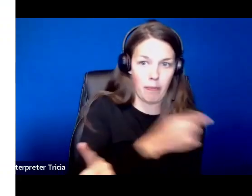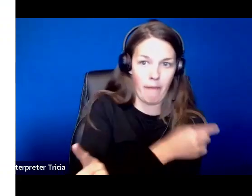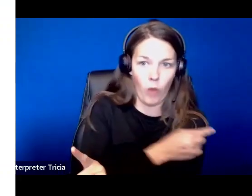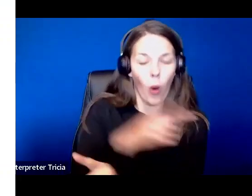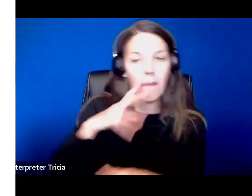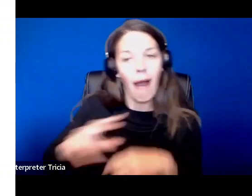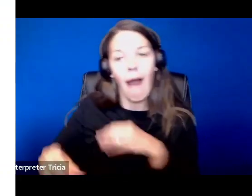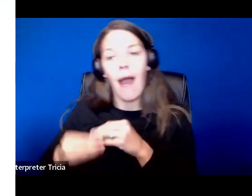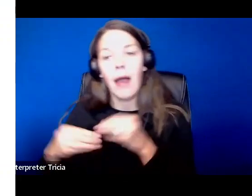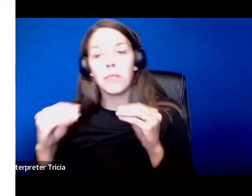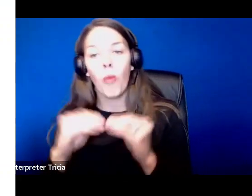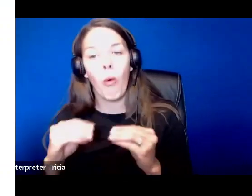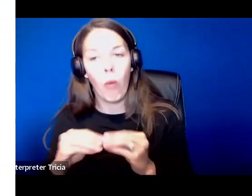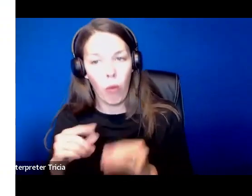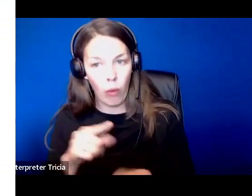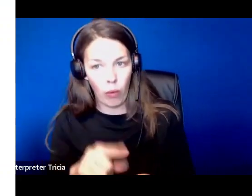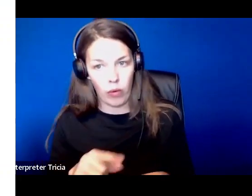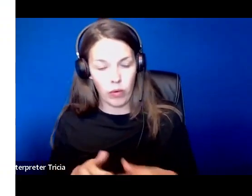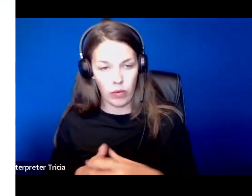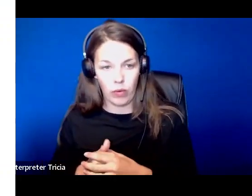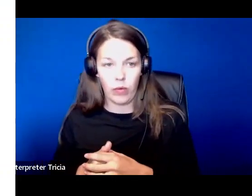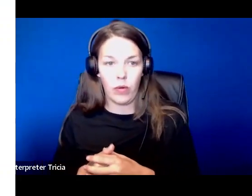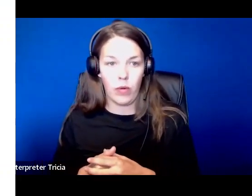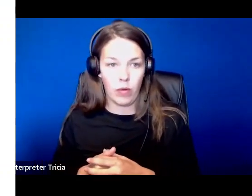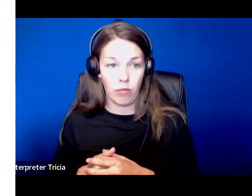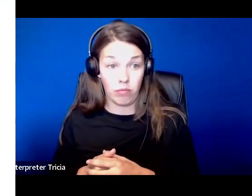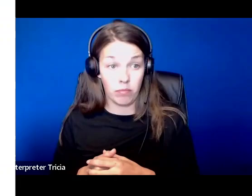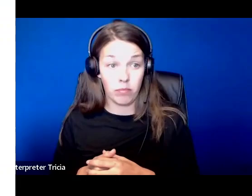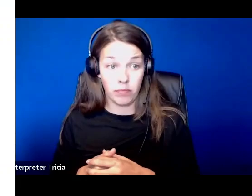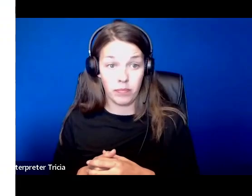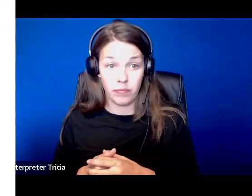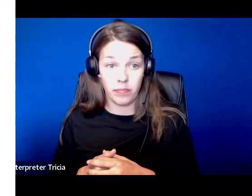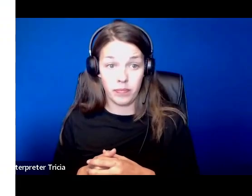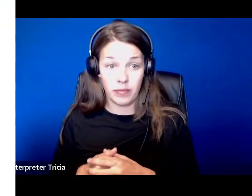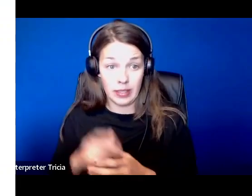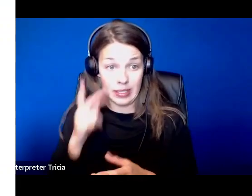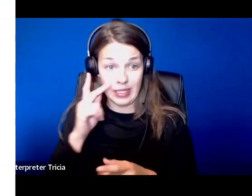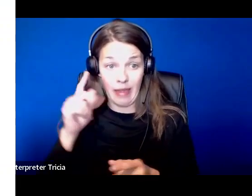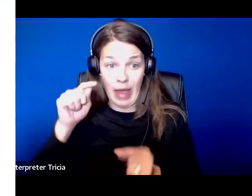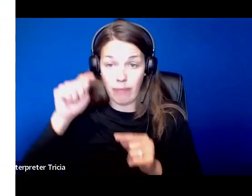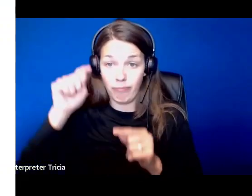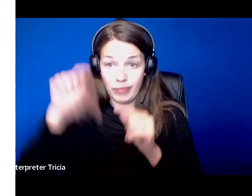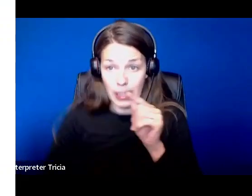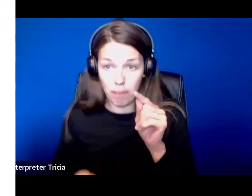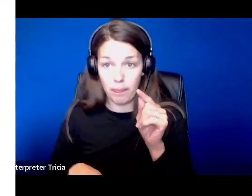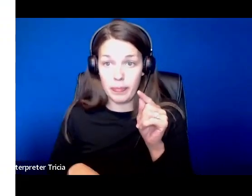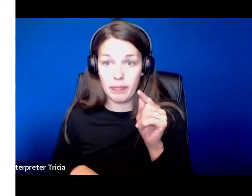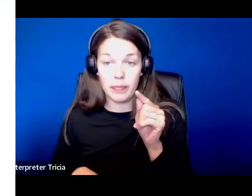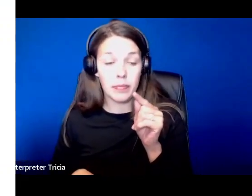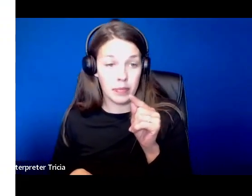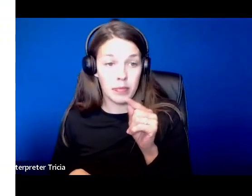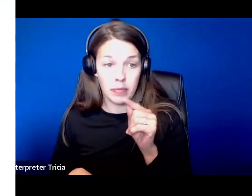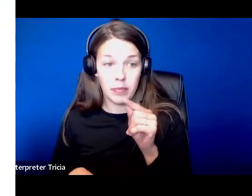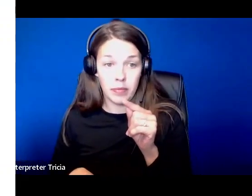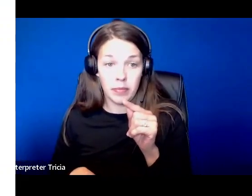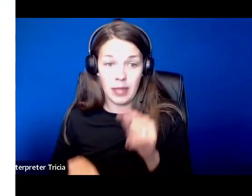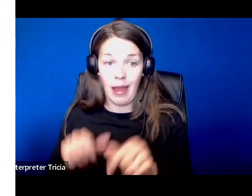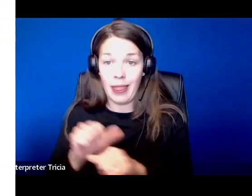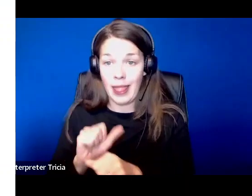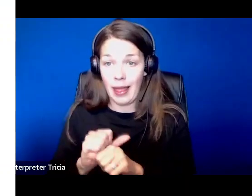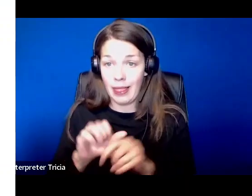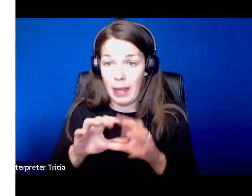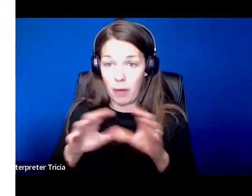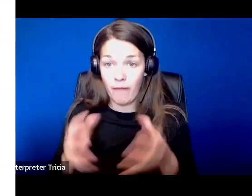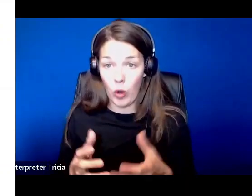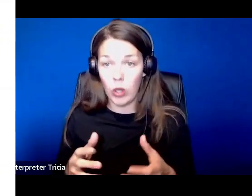I pretty much just want to point out that there's that significant dip right there, in the labor force